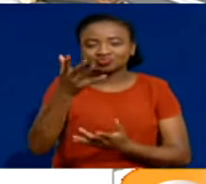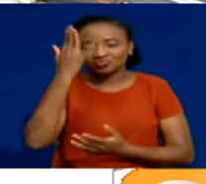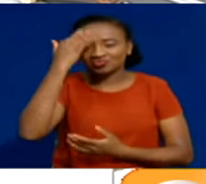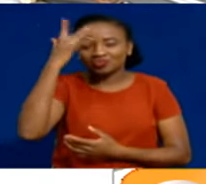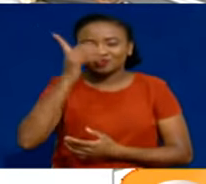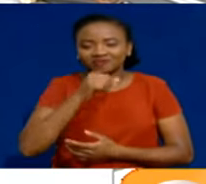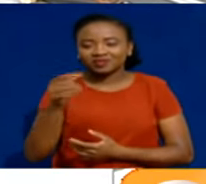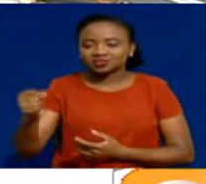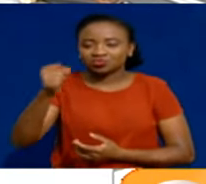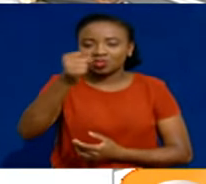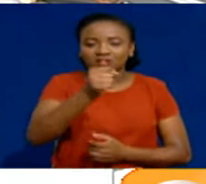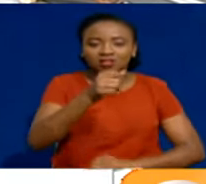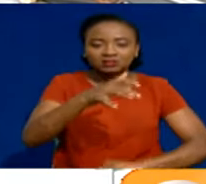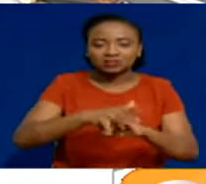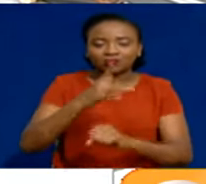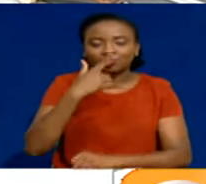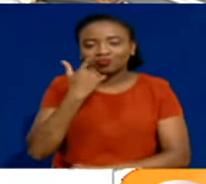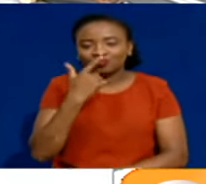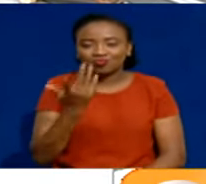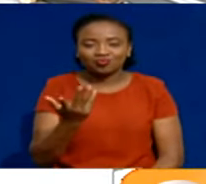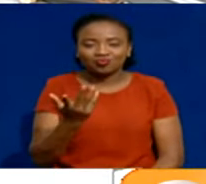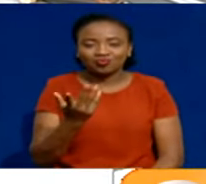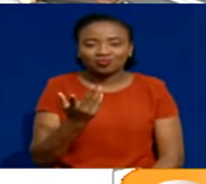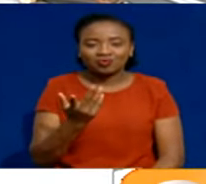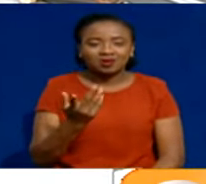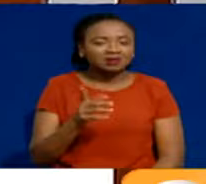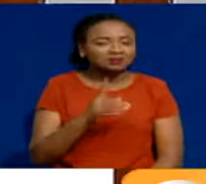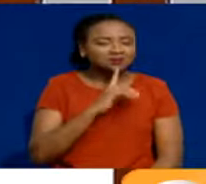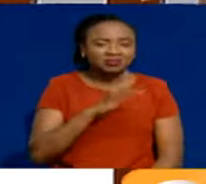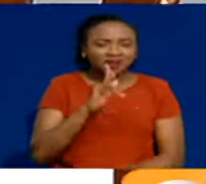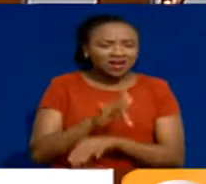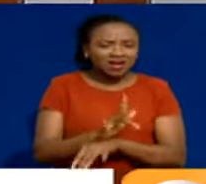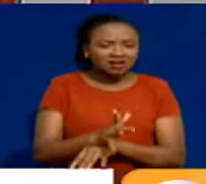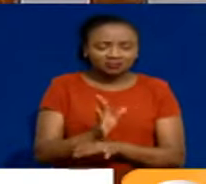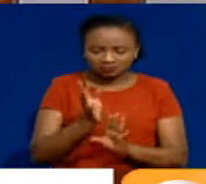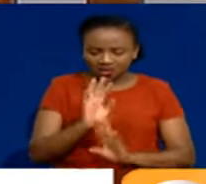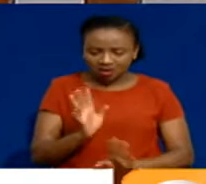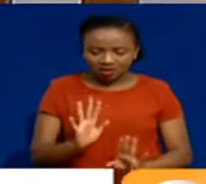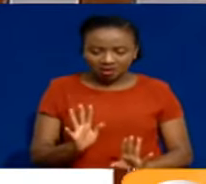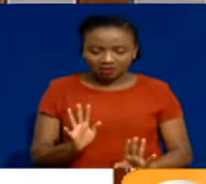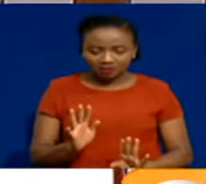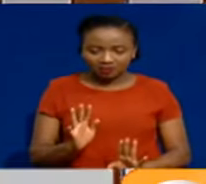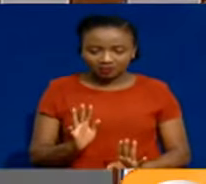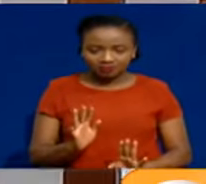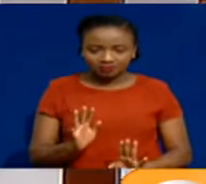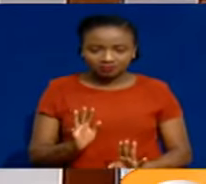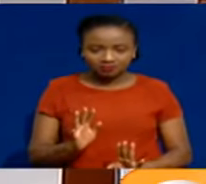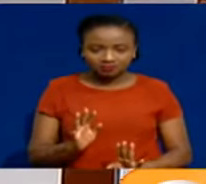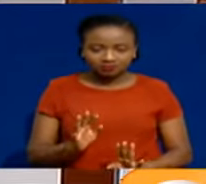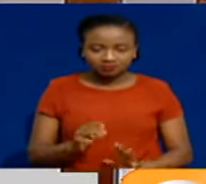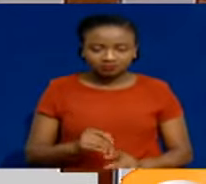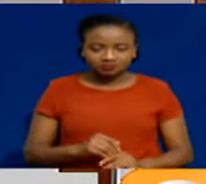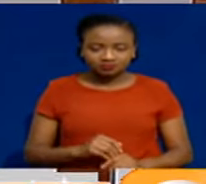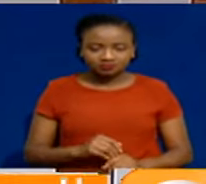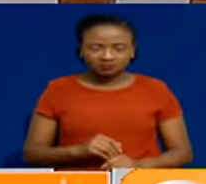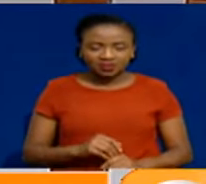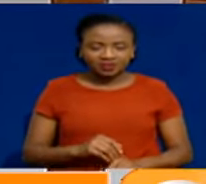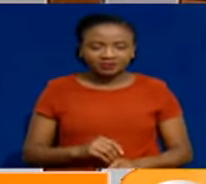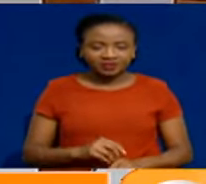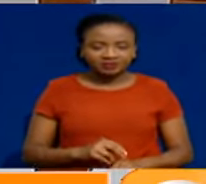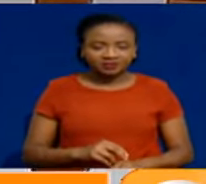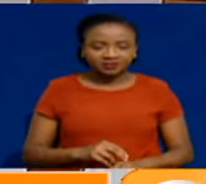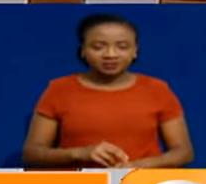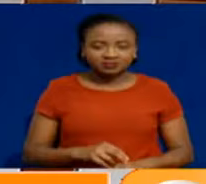it's going to be, who that person is. And don't say it's too early. No, by that time we were weighing things, looking at things the way they